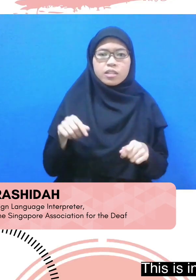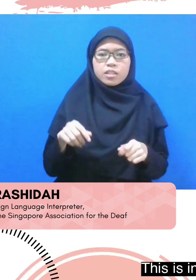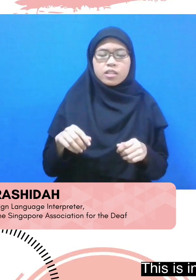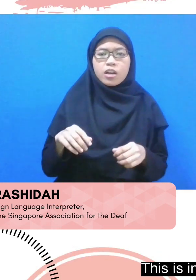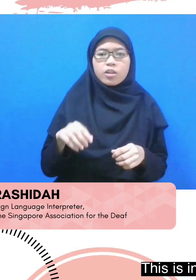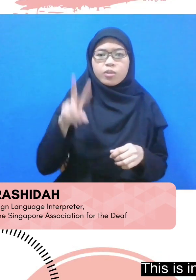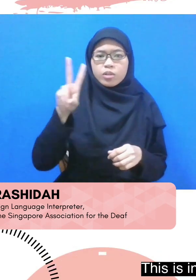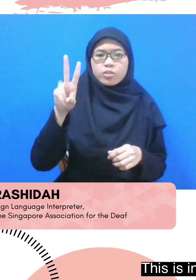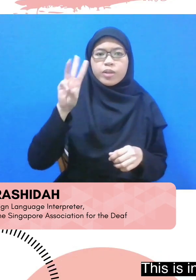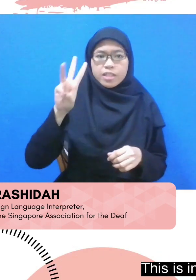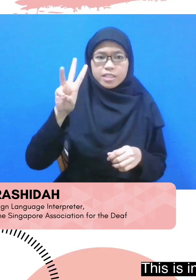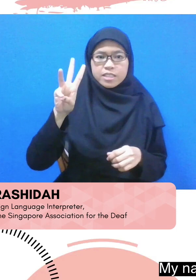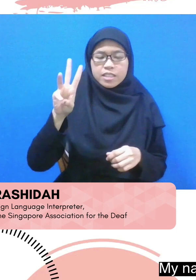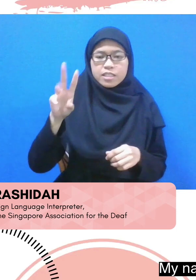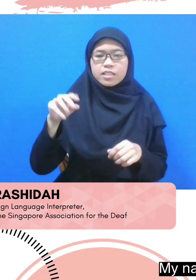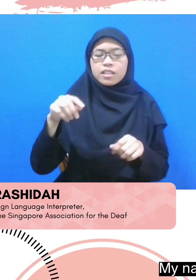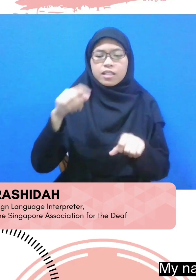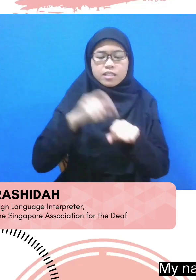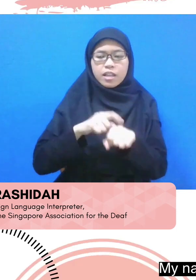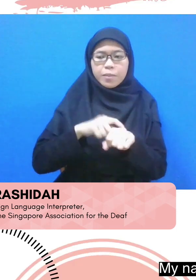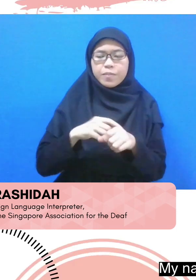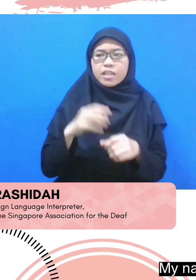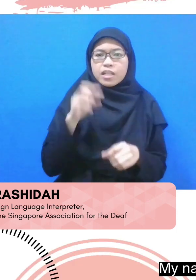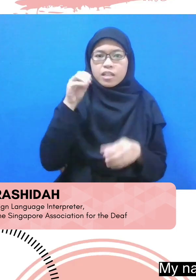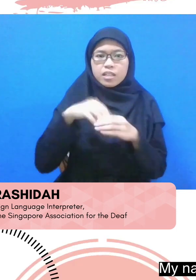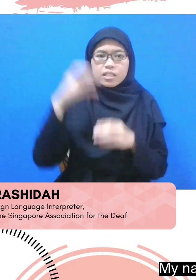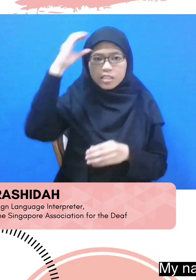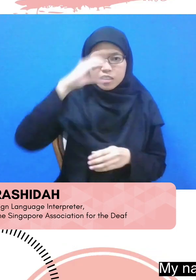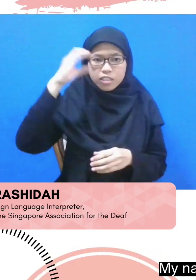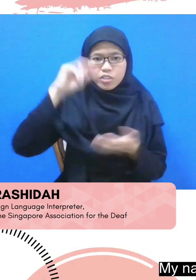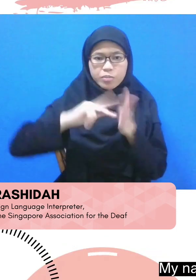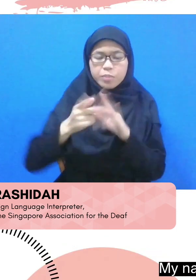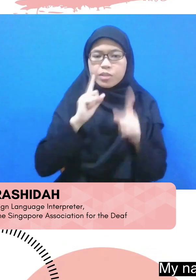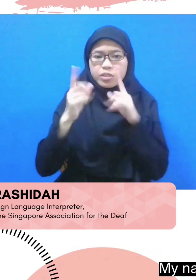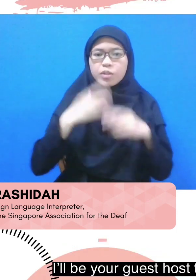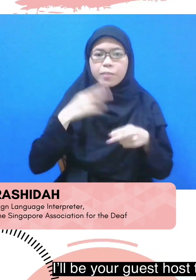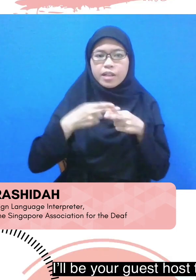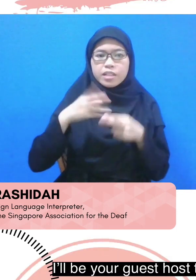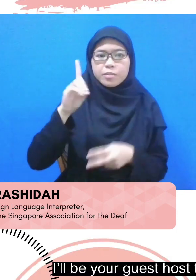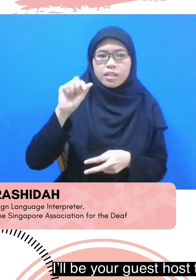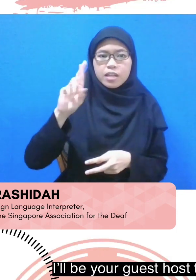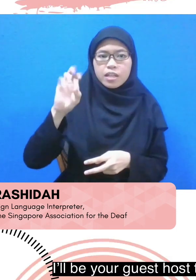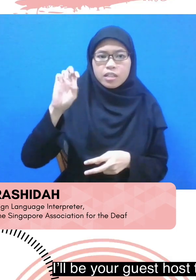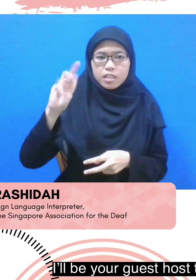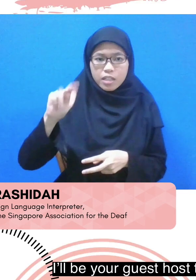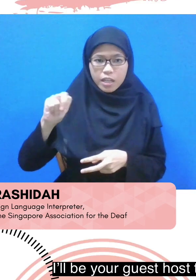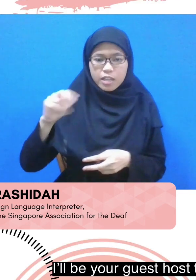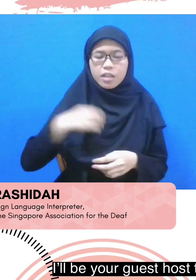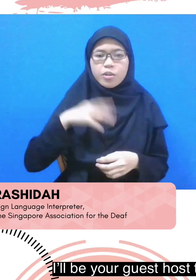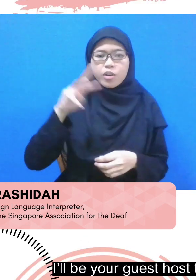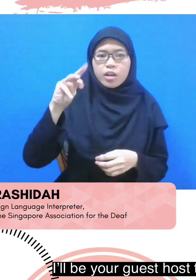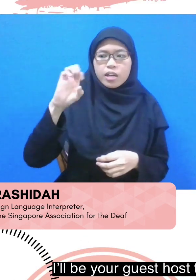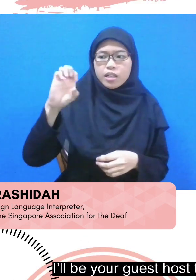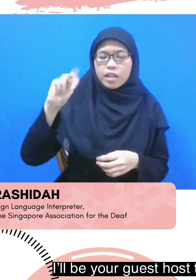In Search of Purpose talk. My name is Darren. I'm usually your MC. I'll be your guest host tonight as